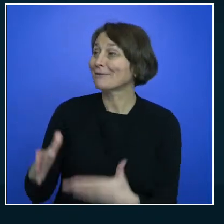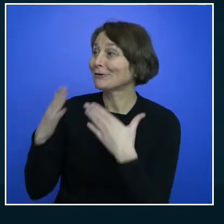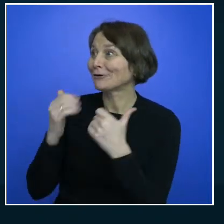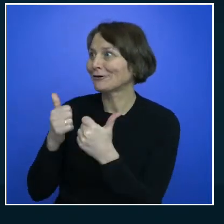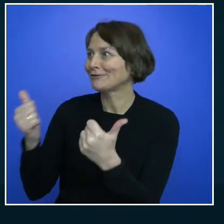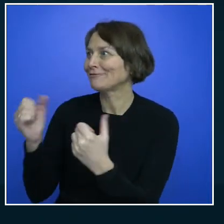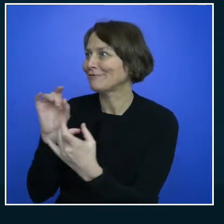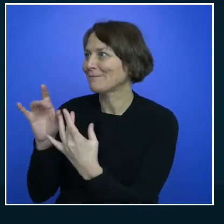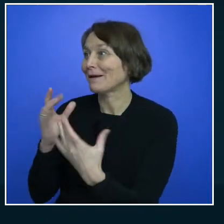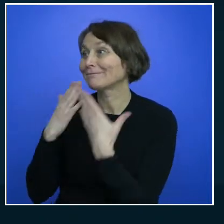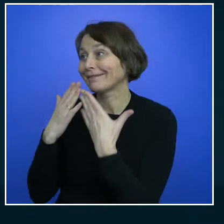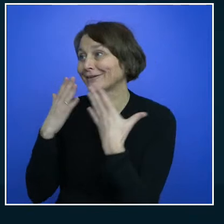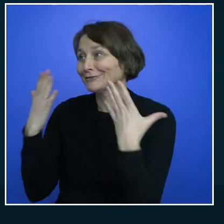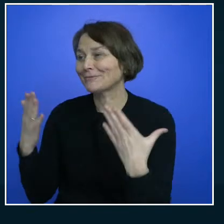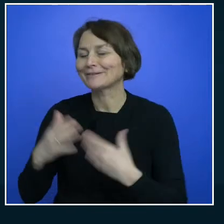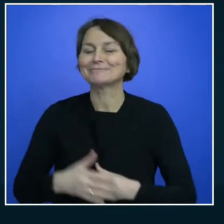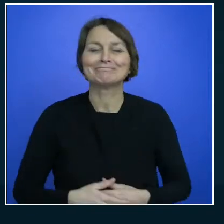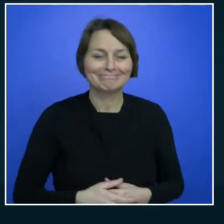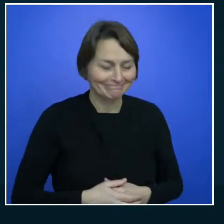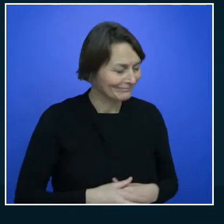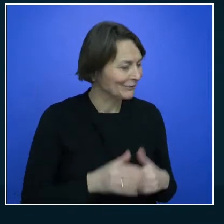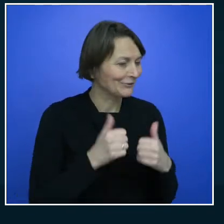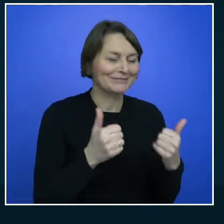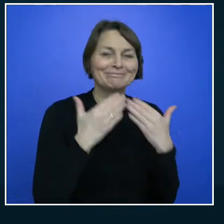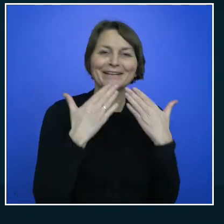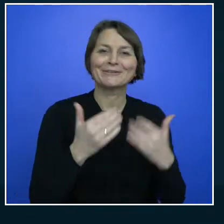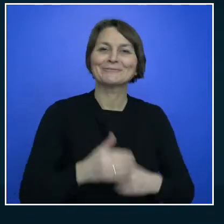that. Yeah, thank you for having us. It's great.